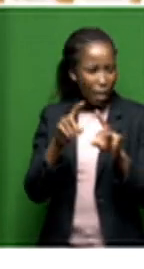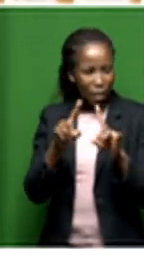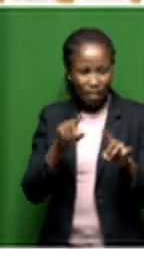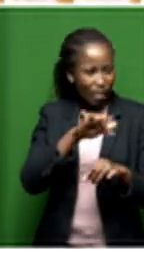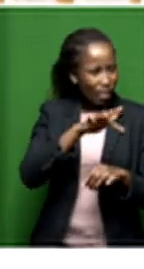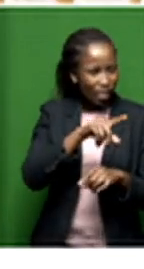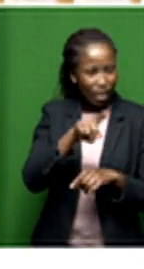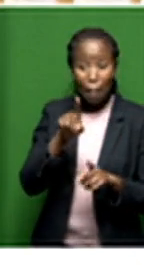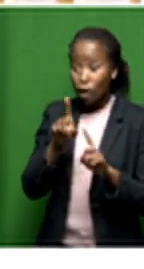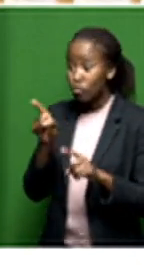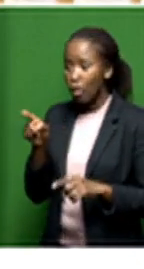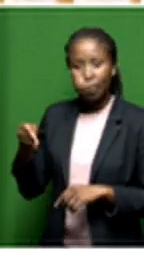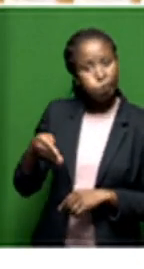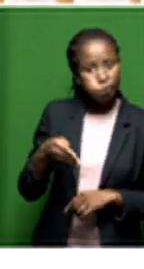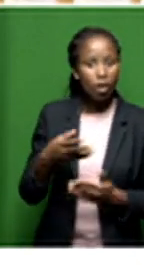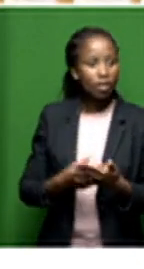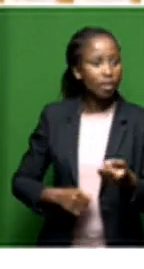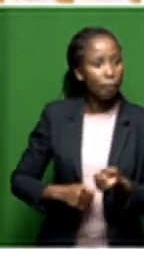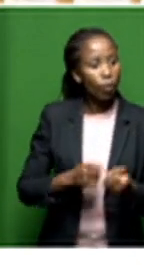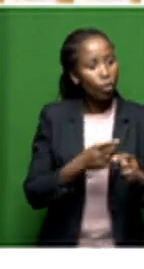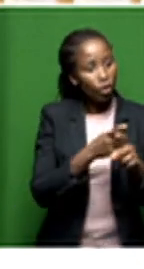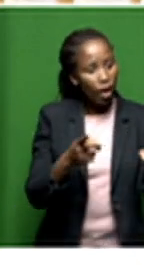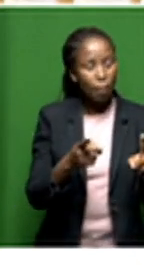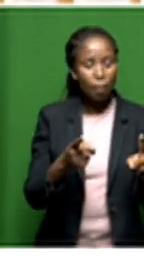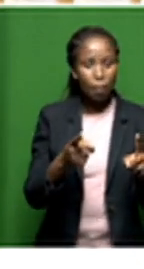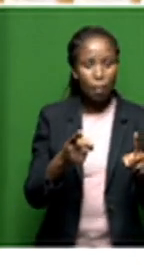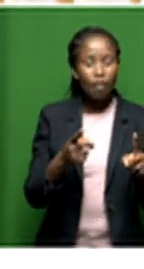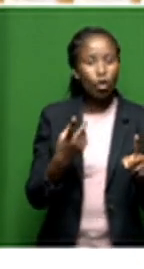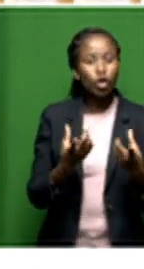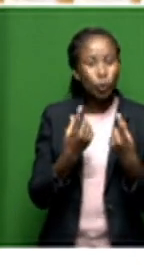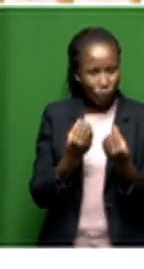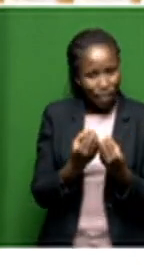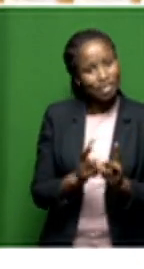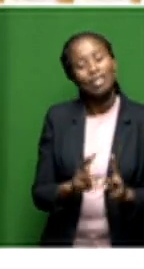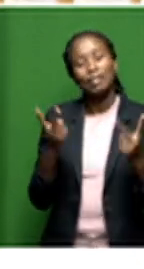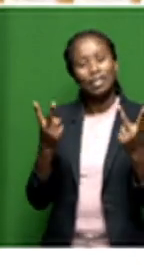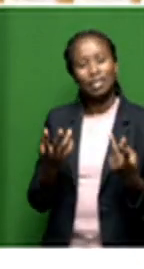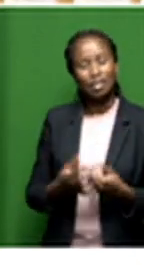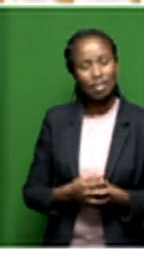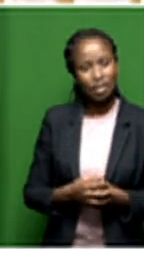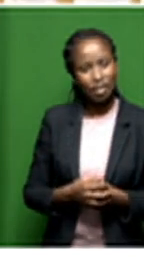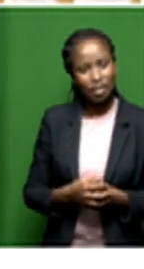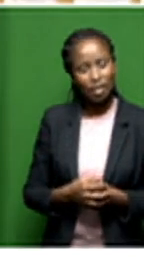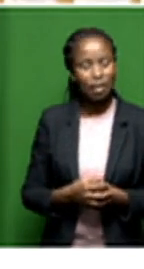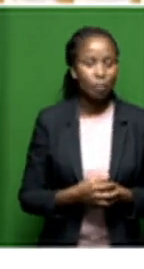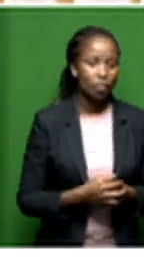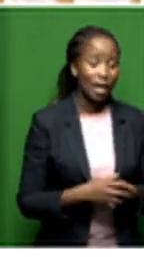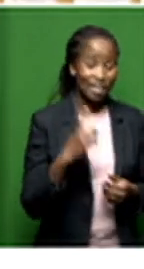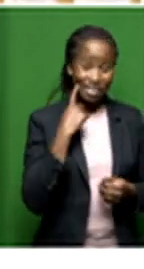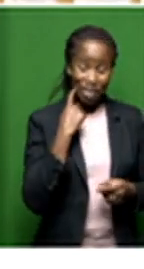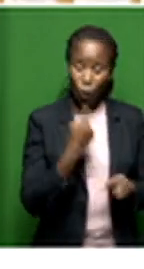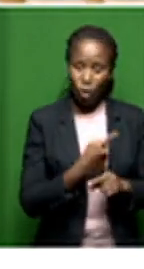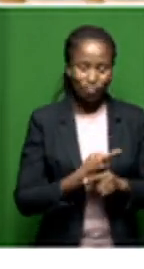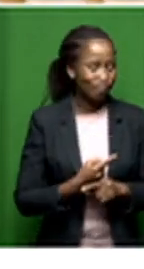to support them to do things differently from what they have been doing? It's not always easy because you'll always